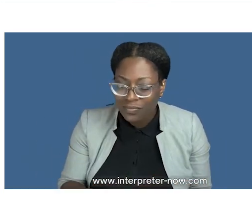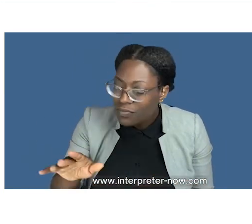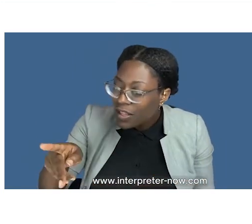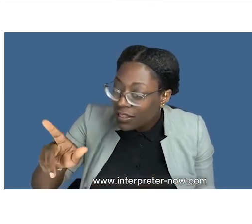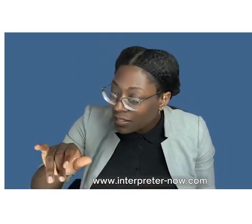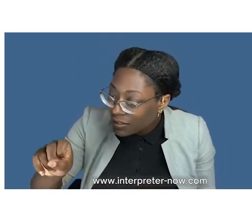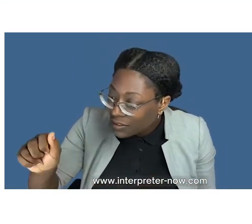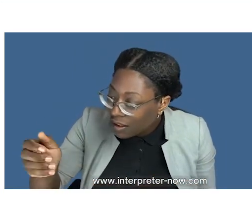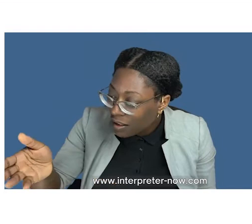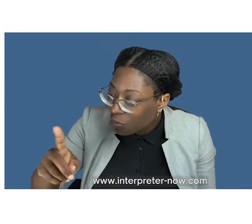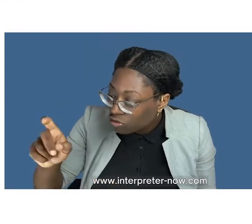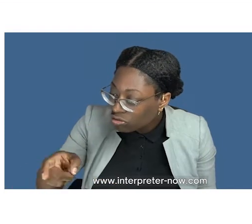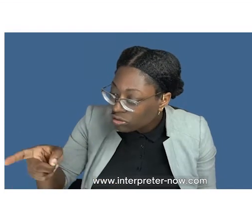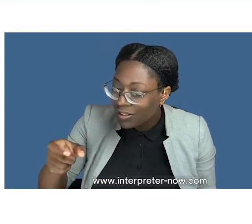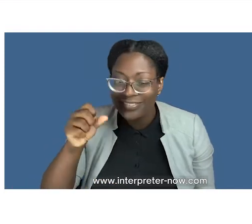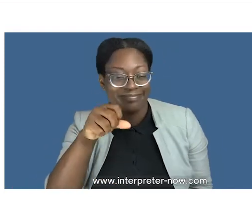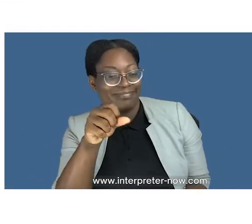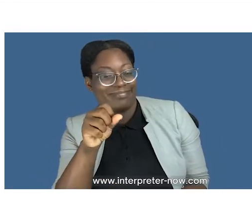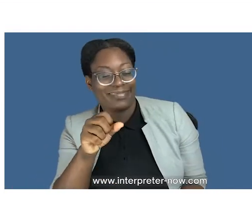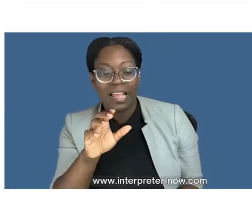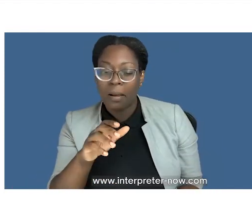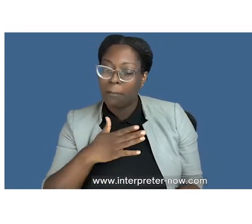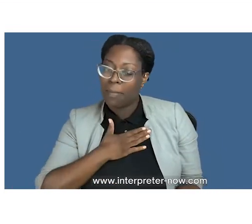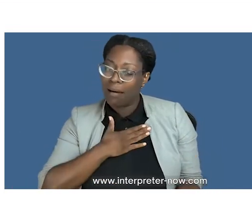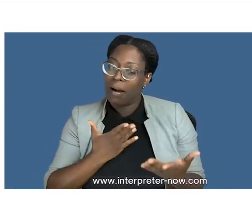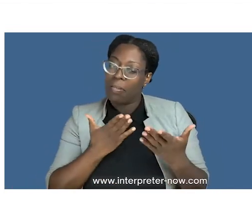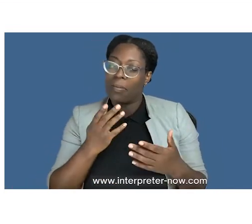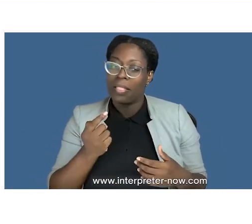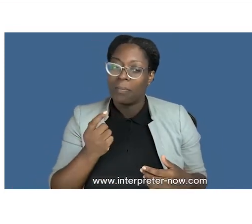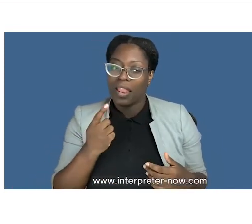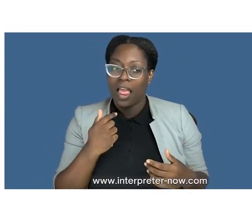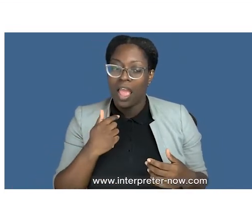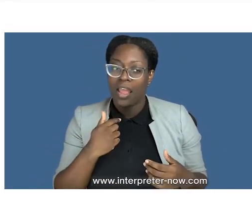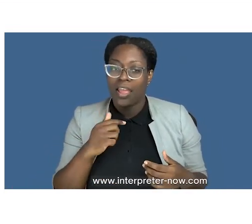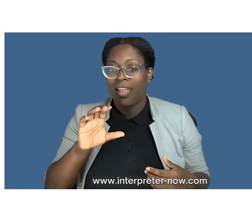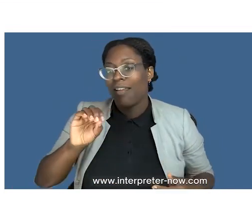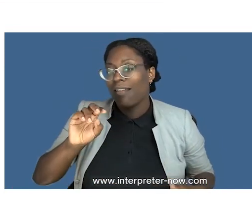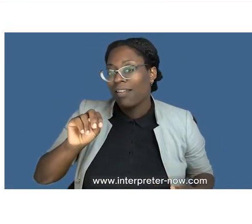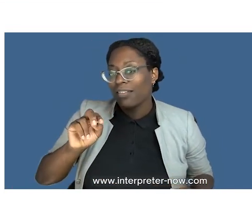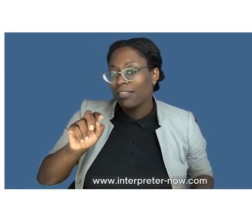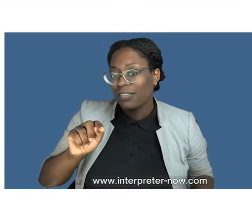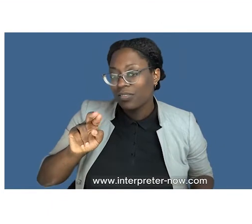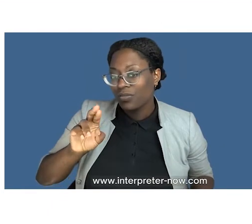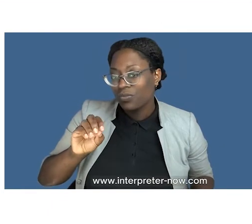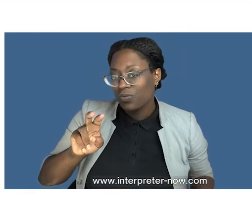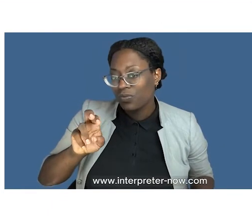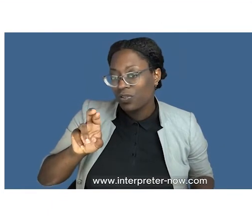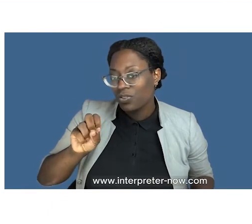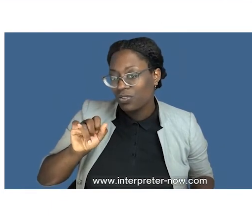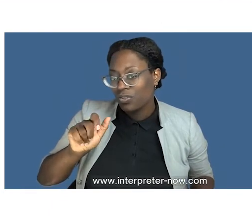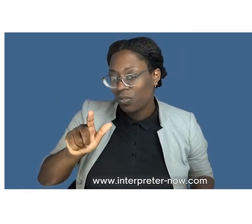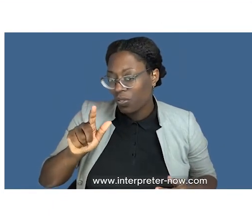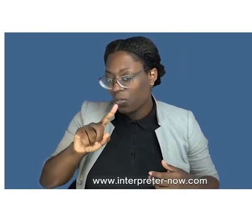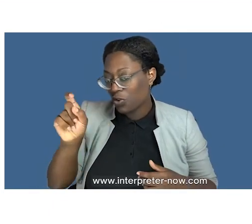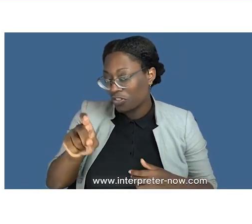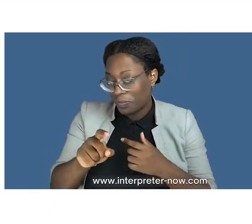Lisa, yeah, you have a question. I ask a question, and I'm going to be good for controversial questions. So I spent a